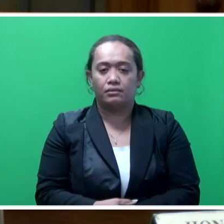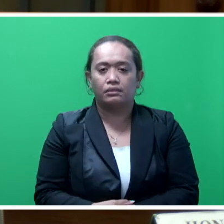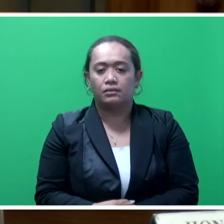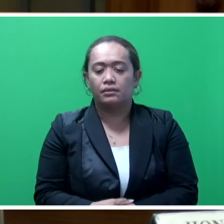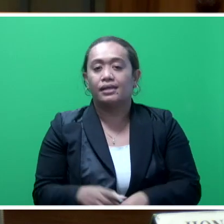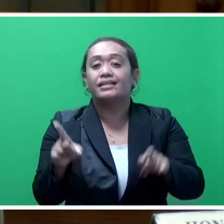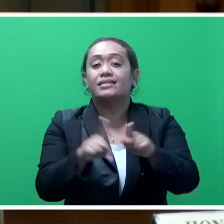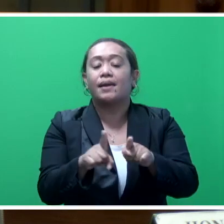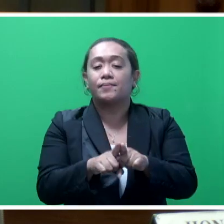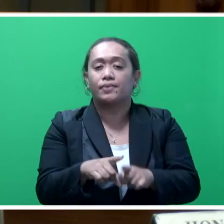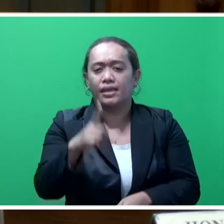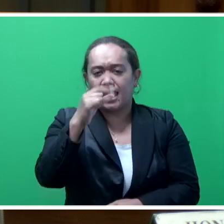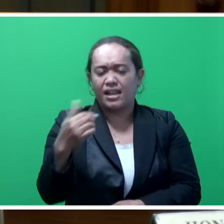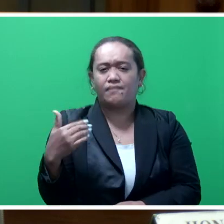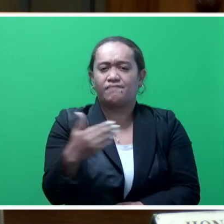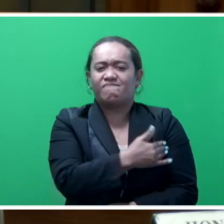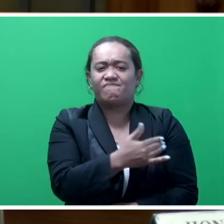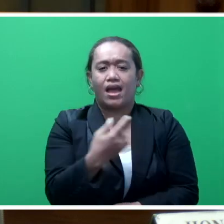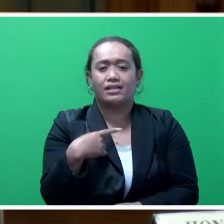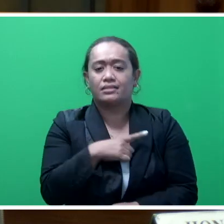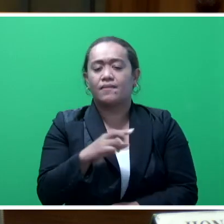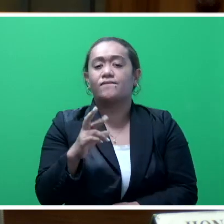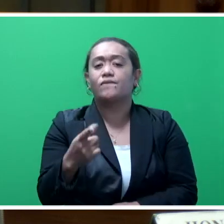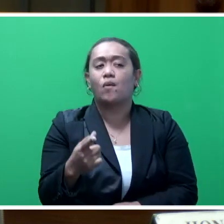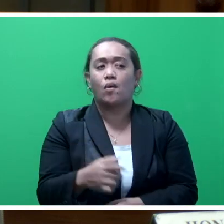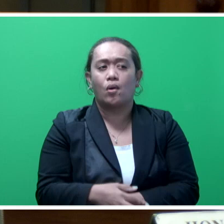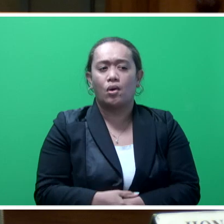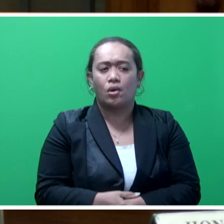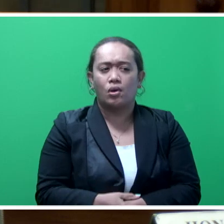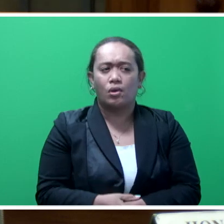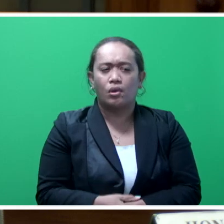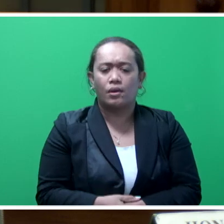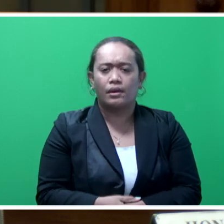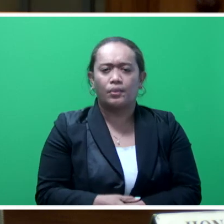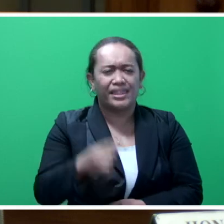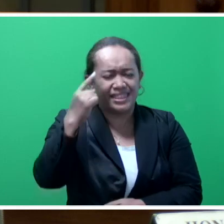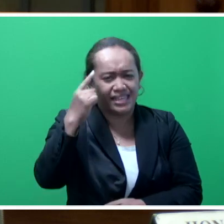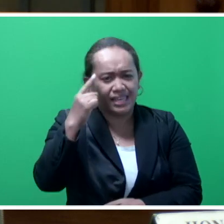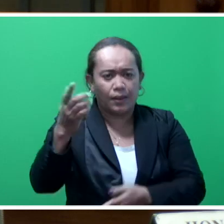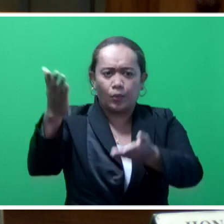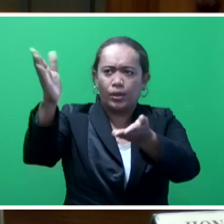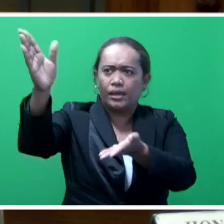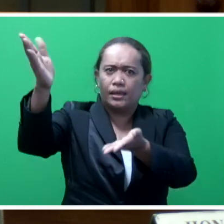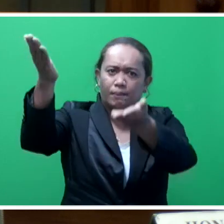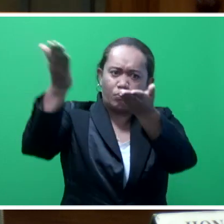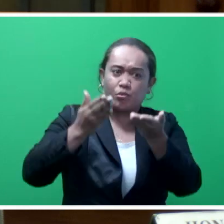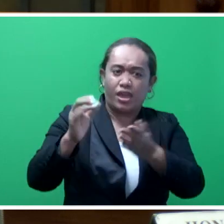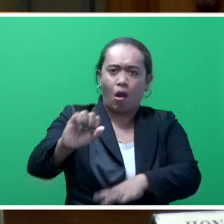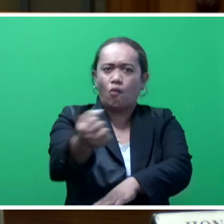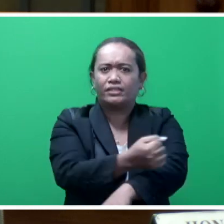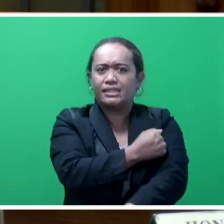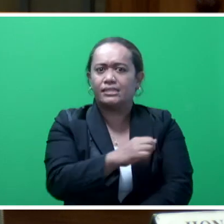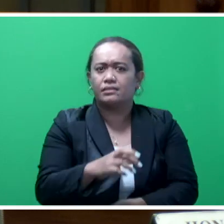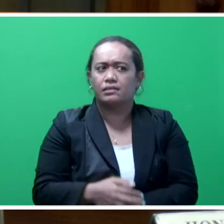major impact as agriculture is expanding, commercializing. We are importing increasing amounts of fertilizer. At the moment, our